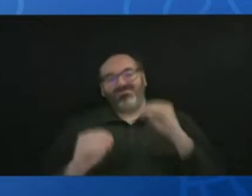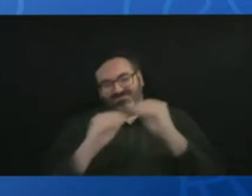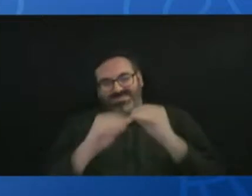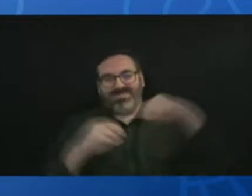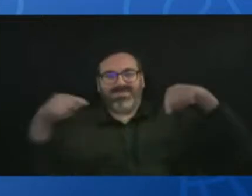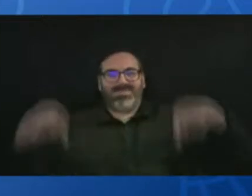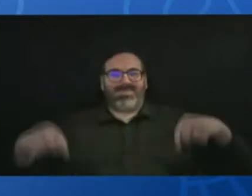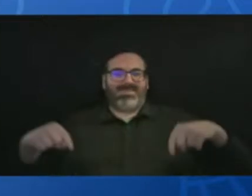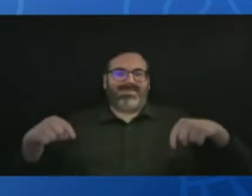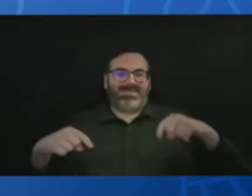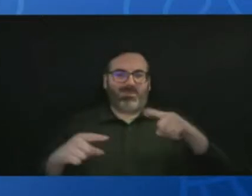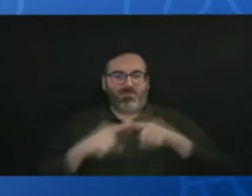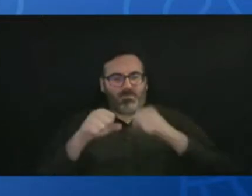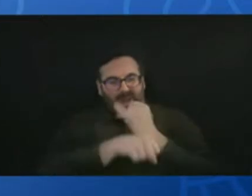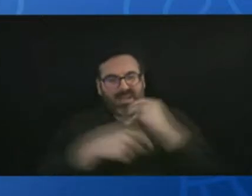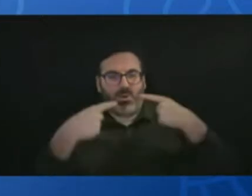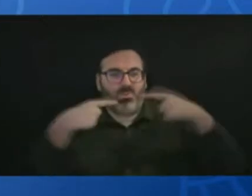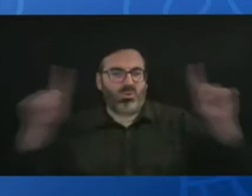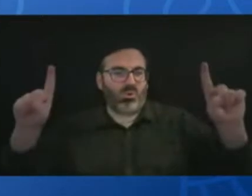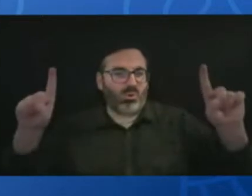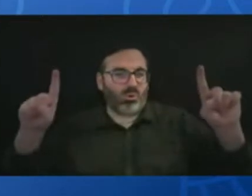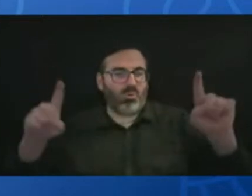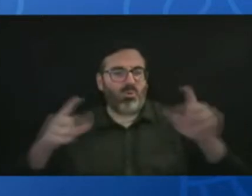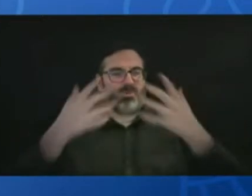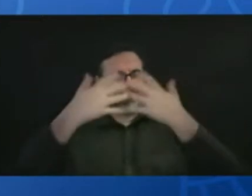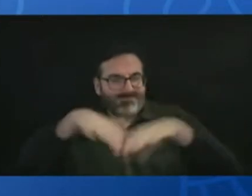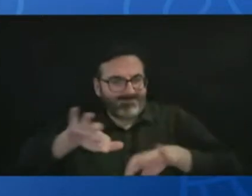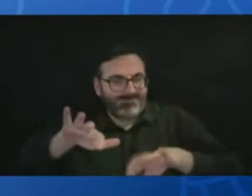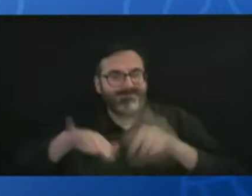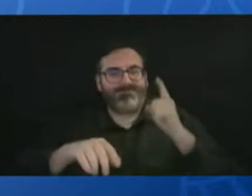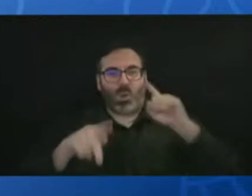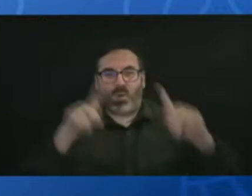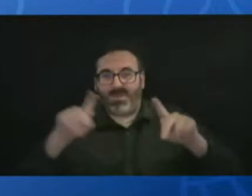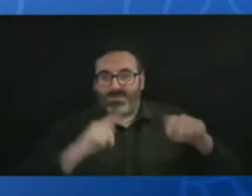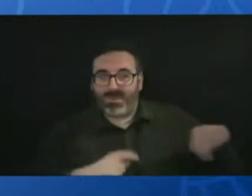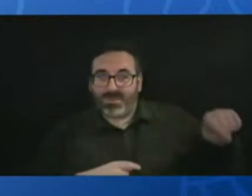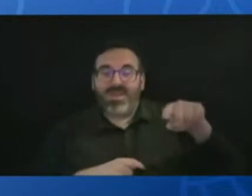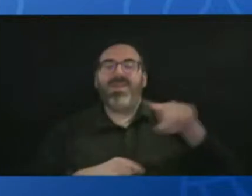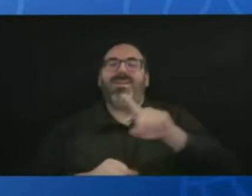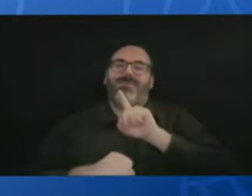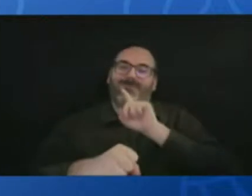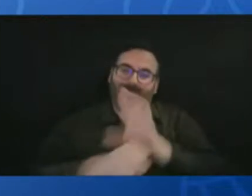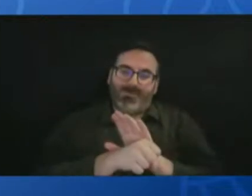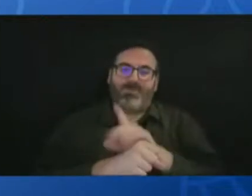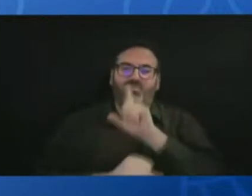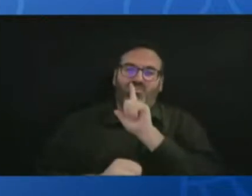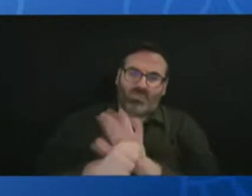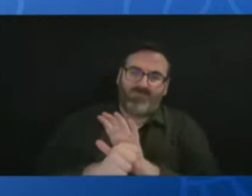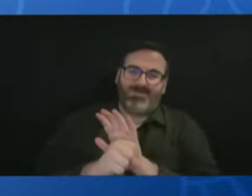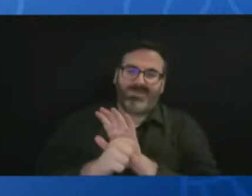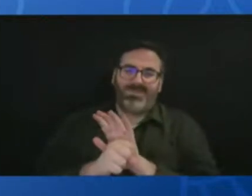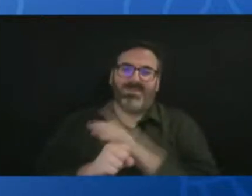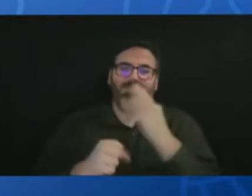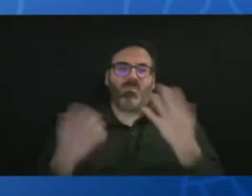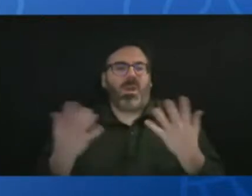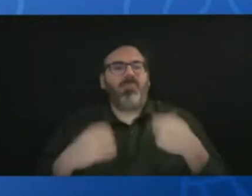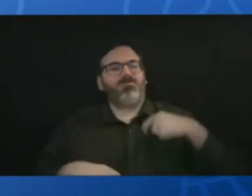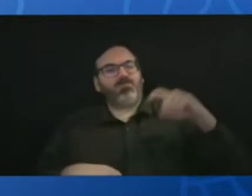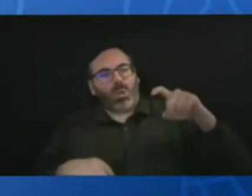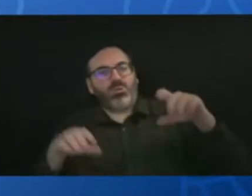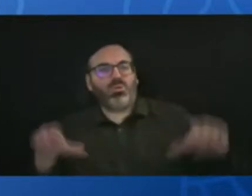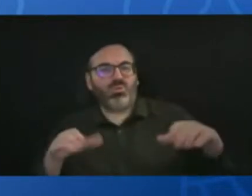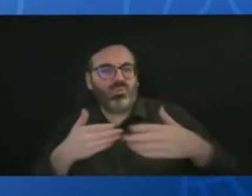to make it work for people and to fulfill the promise of what we're supposed to be able to do, and not just have